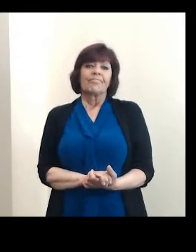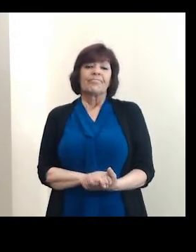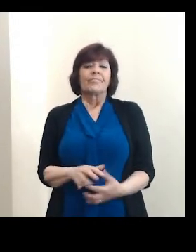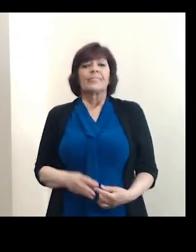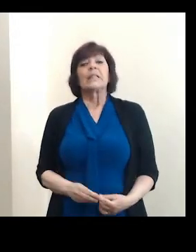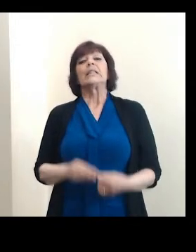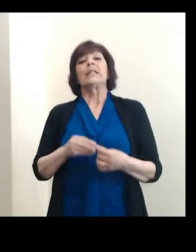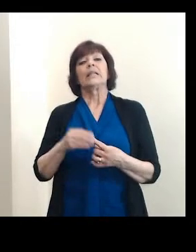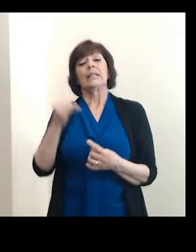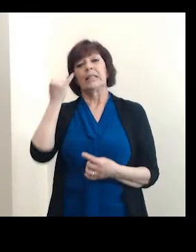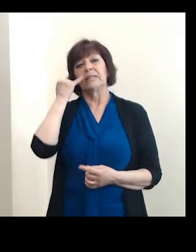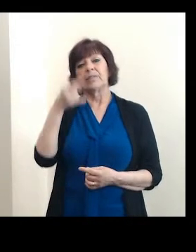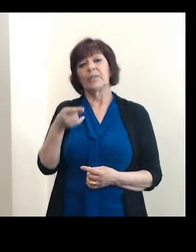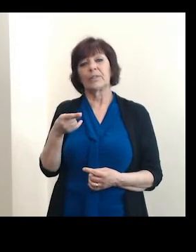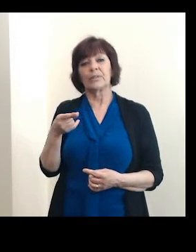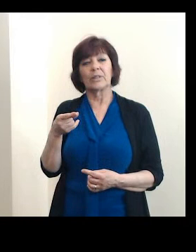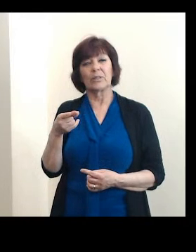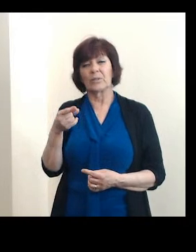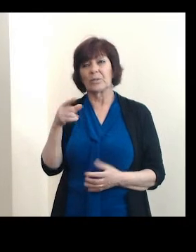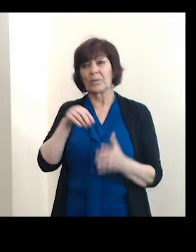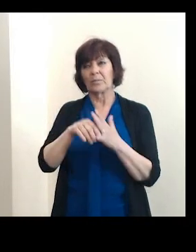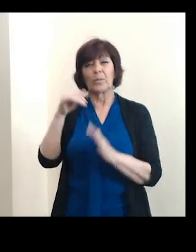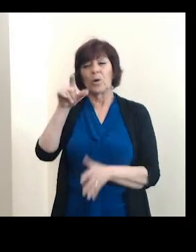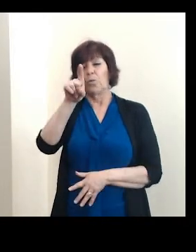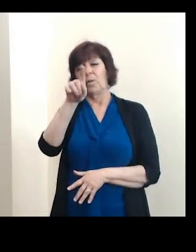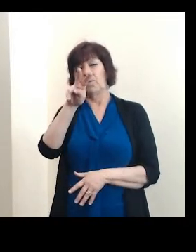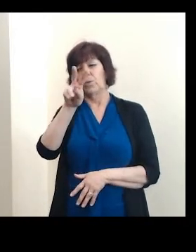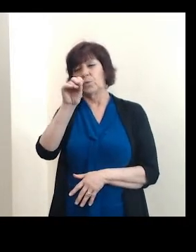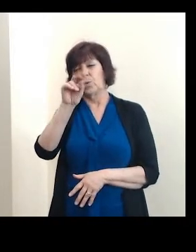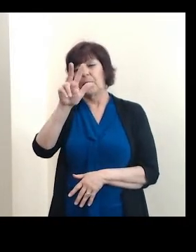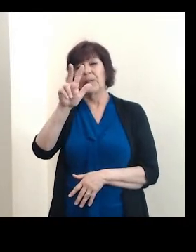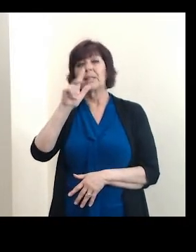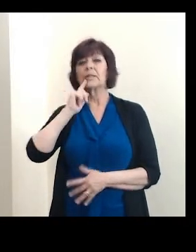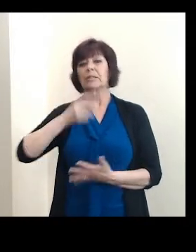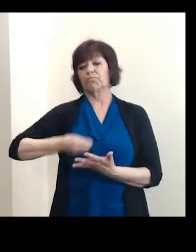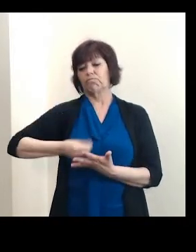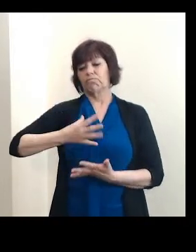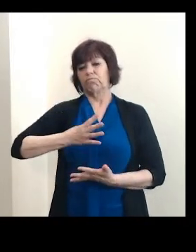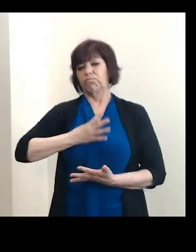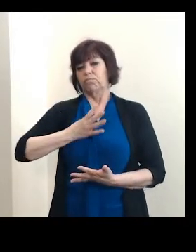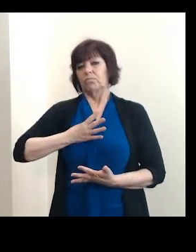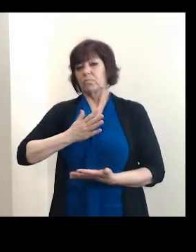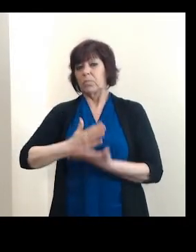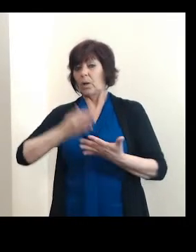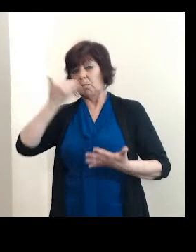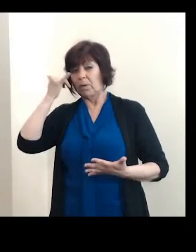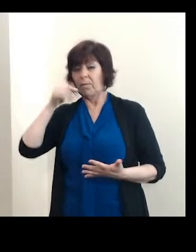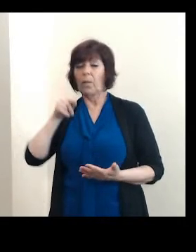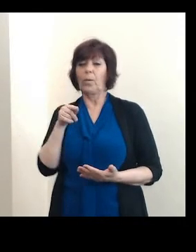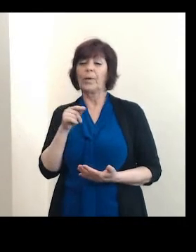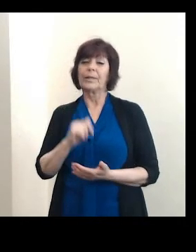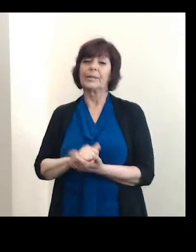Except if you're the highest Buffalo is 14203, which is a very affluent section of Buffalo. It's